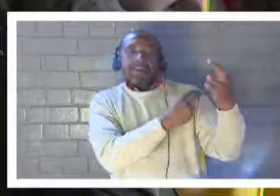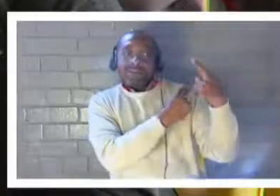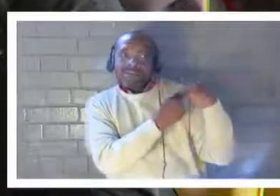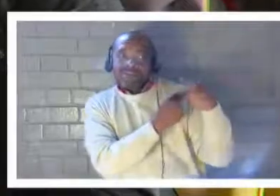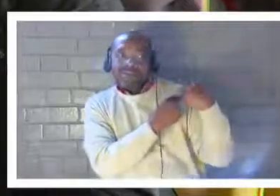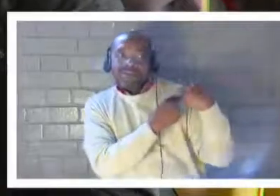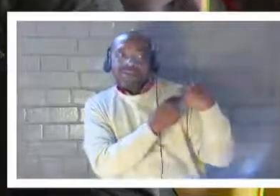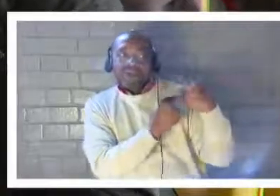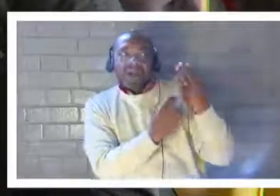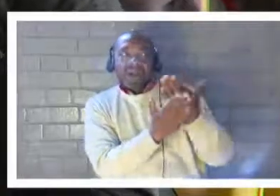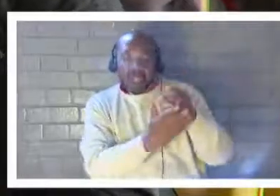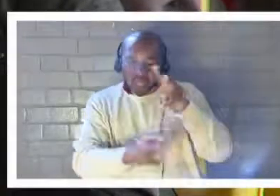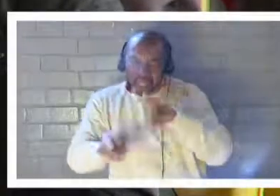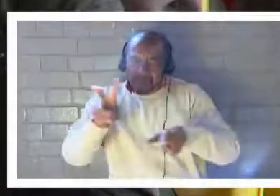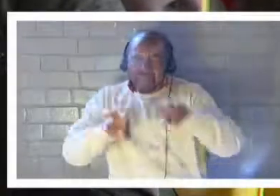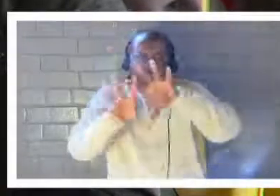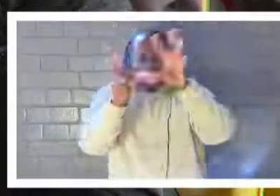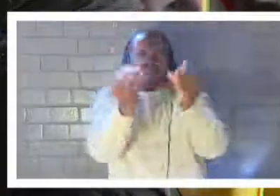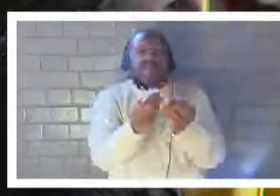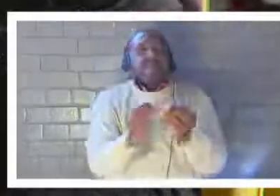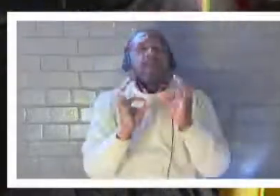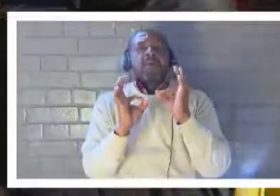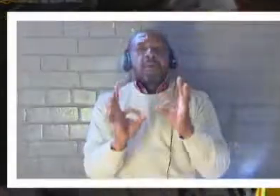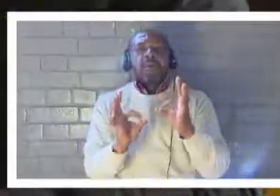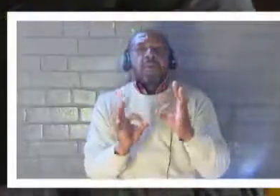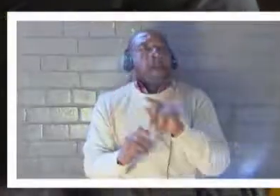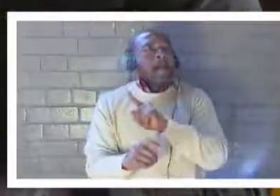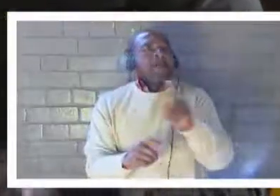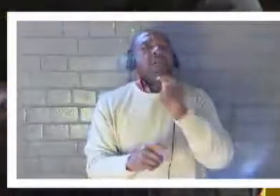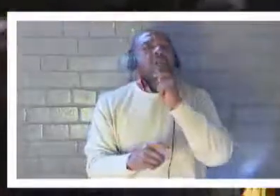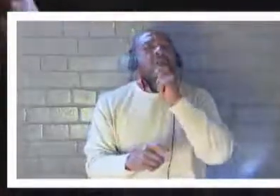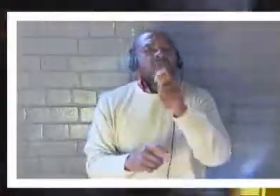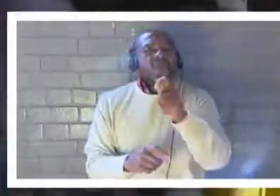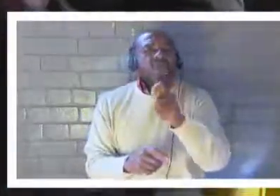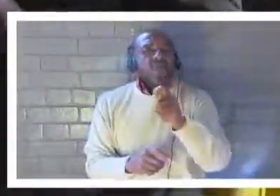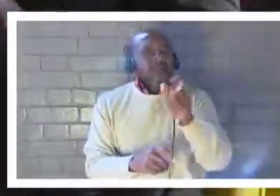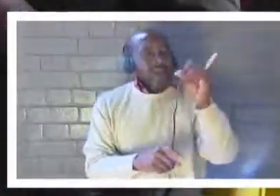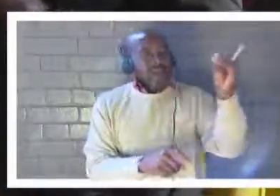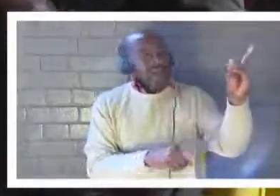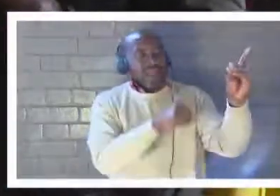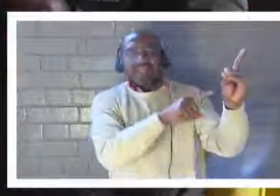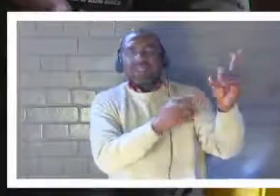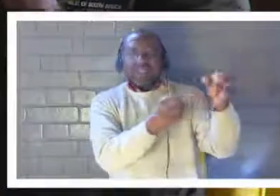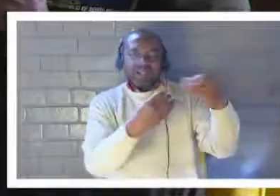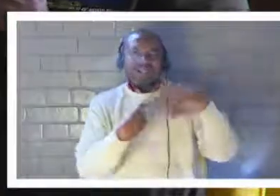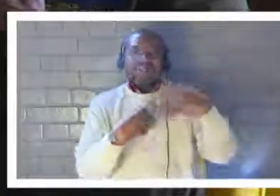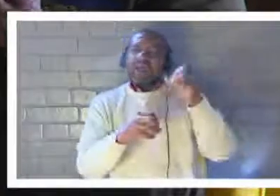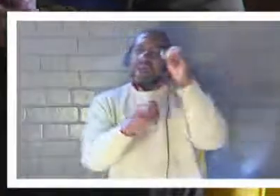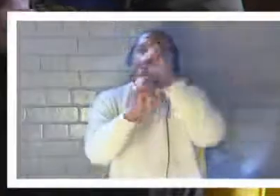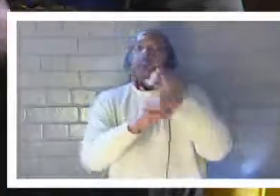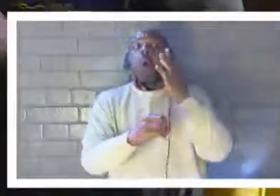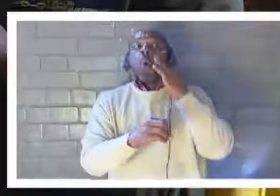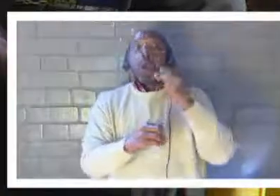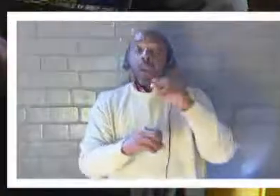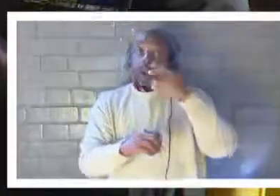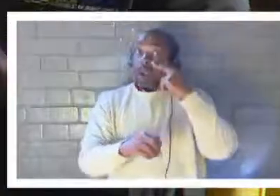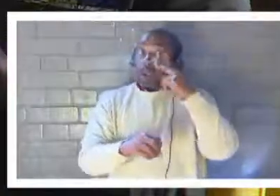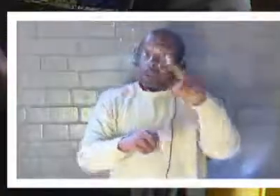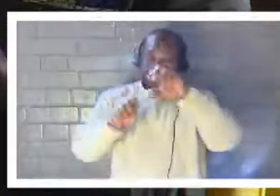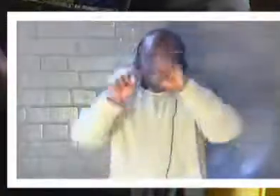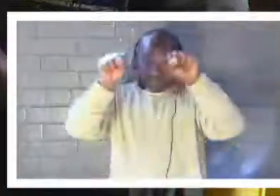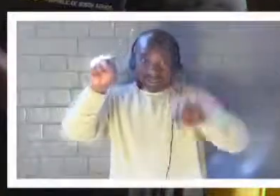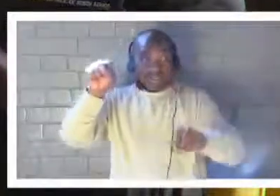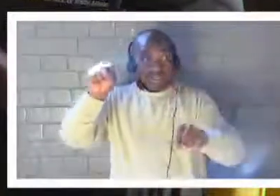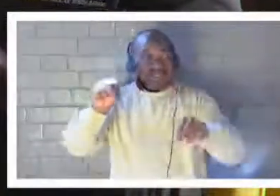they don't give us anything, to be honest. Now, when you look into the structure in the institution, Chairperson,